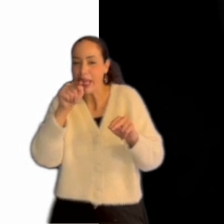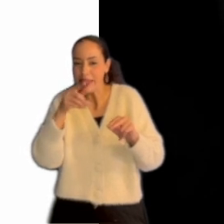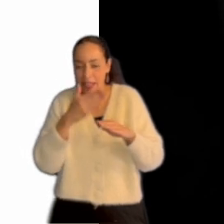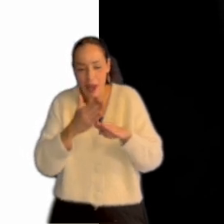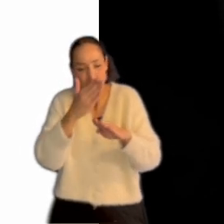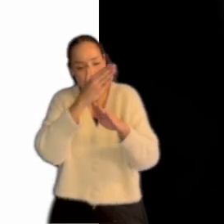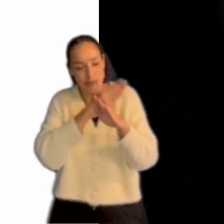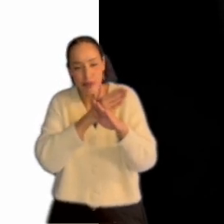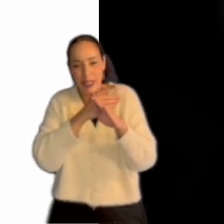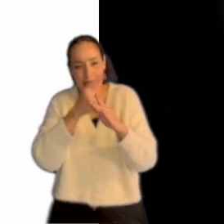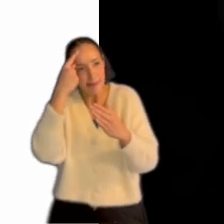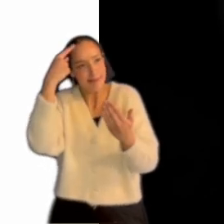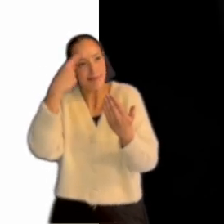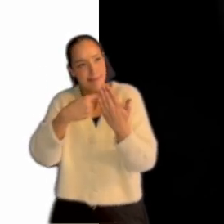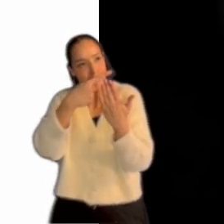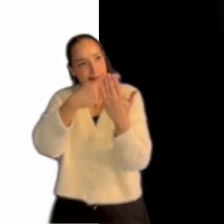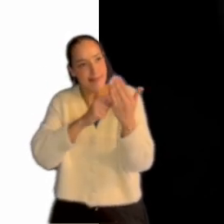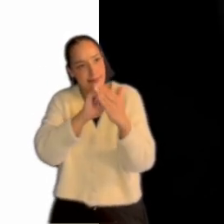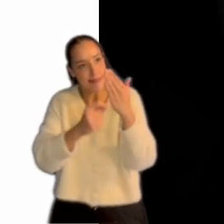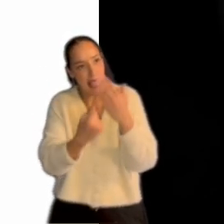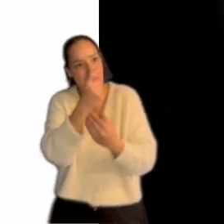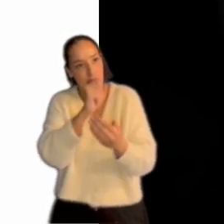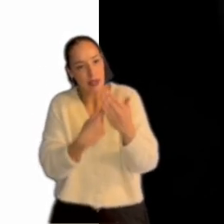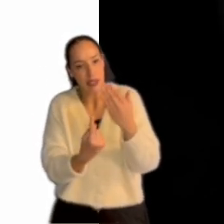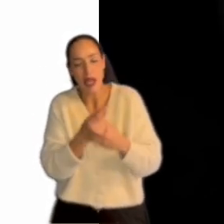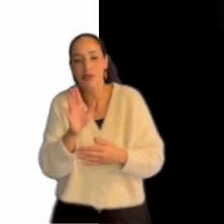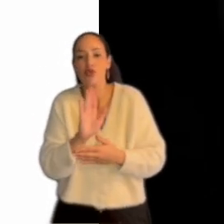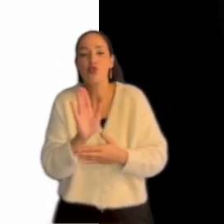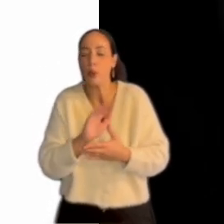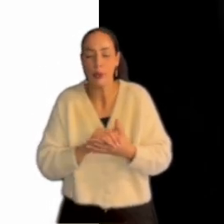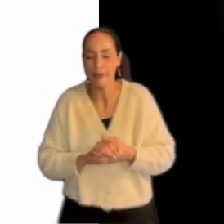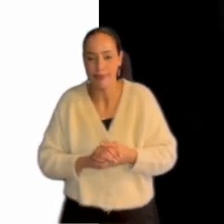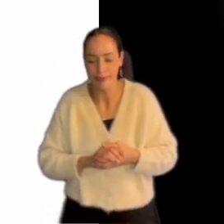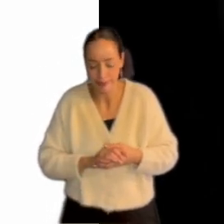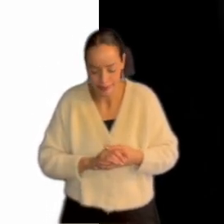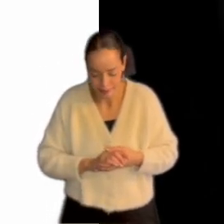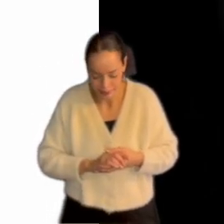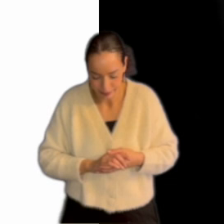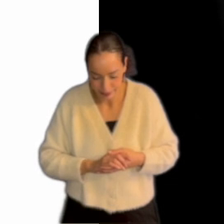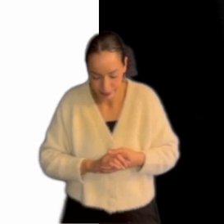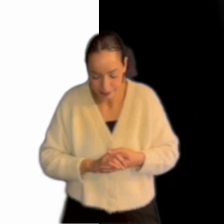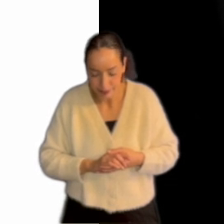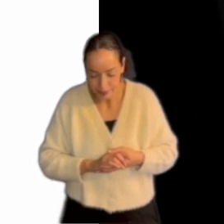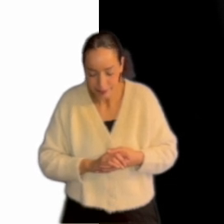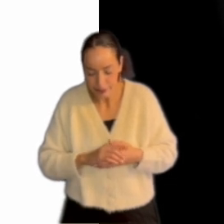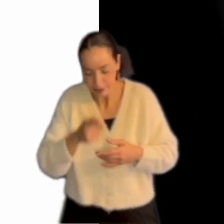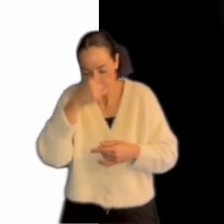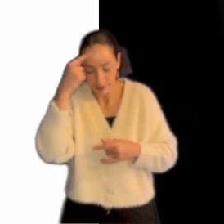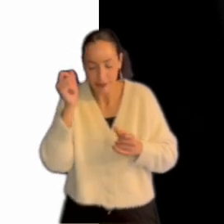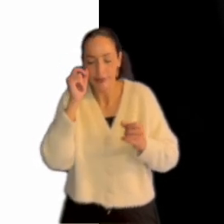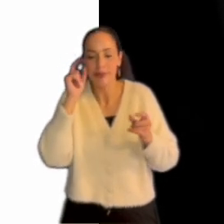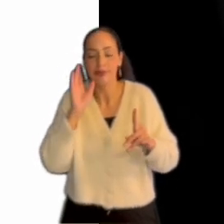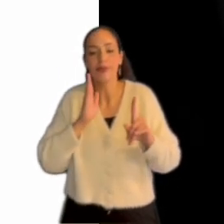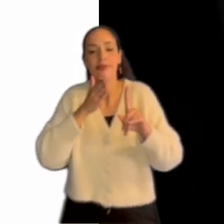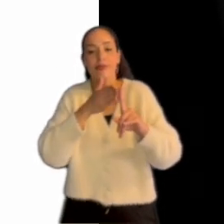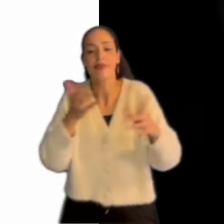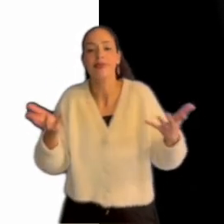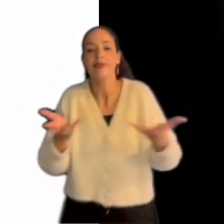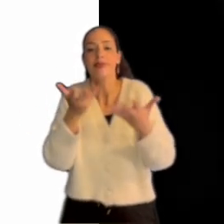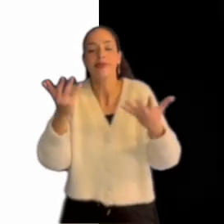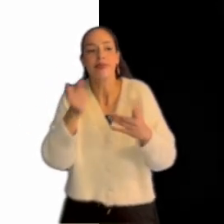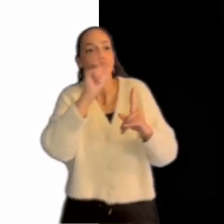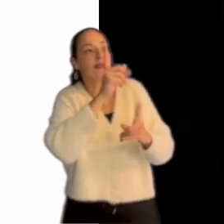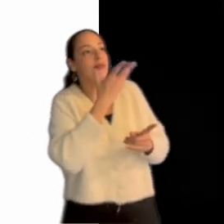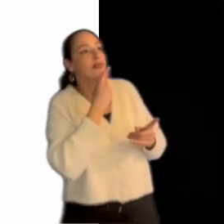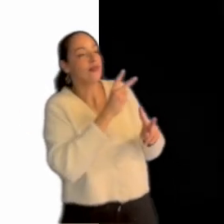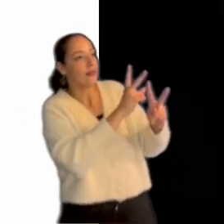encourages beneficiaries to decide for themselves what they need and hope to accomplish. This gives them the freedom to choose what is most important to them,